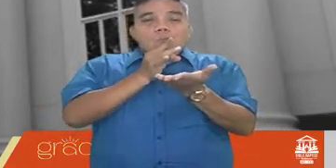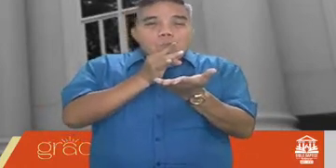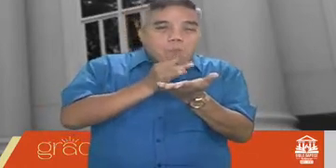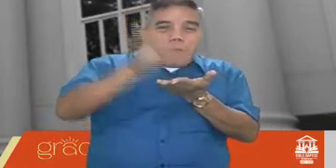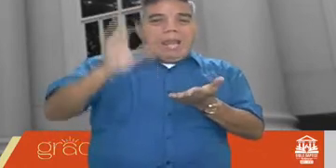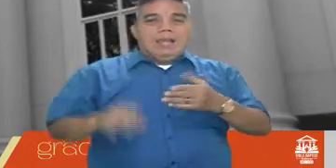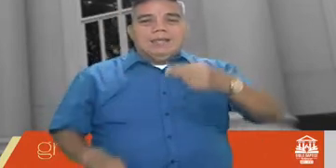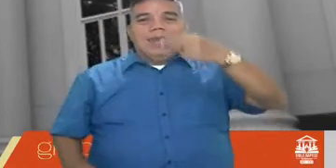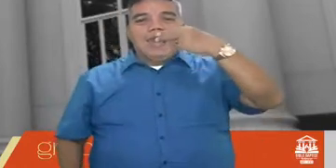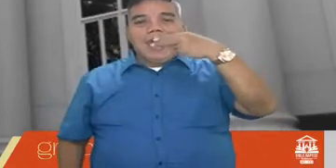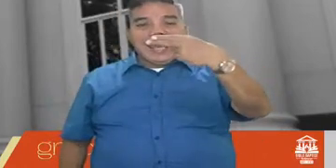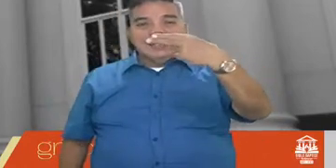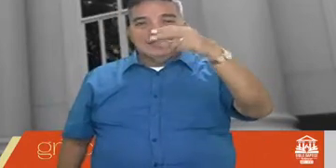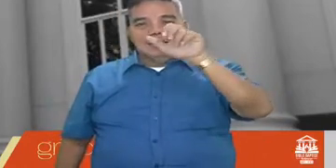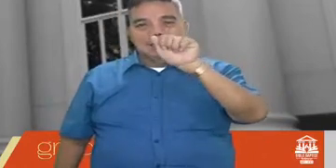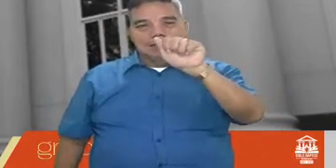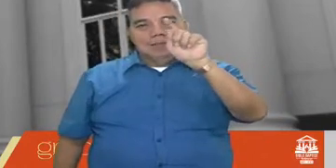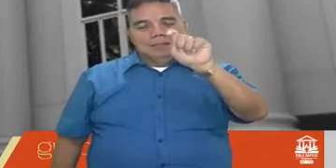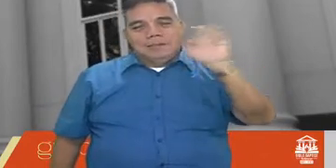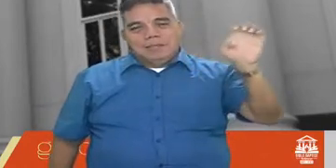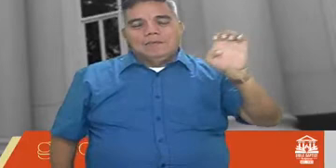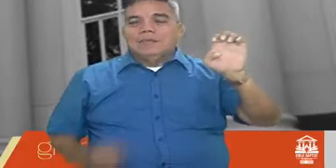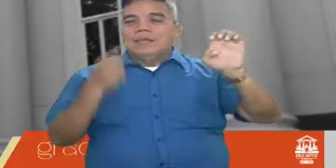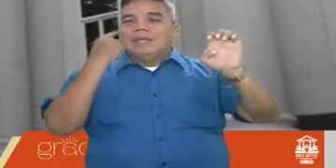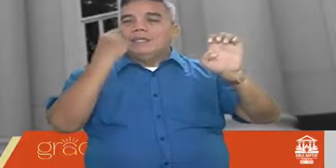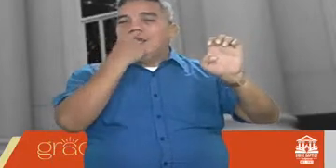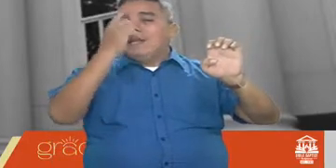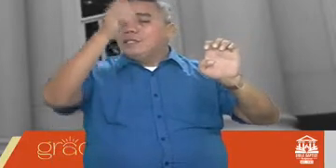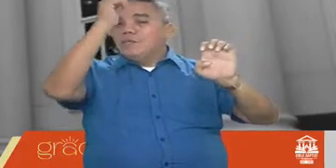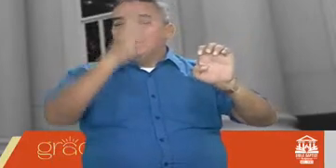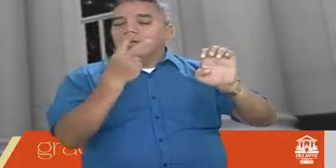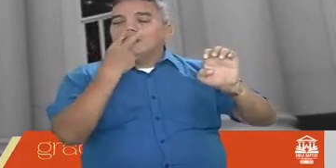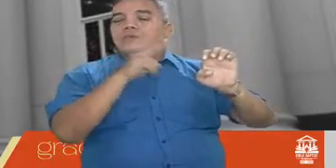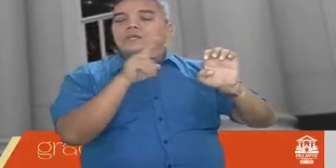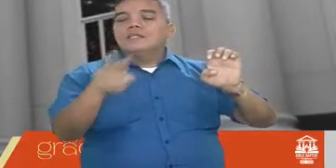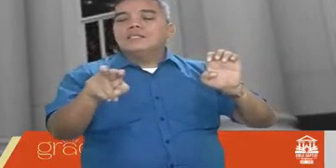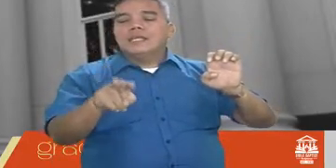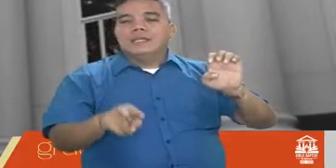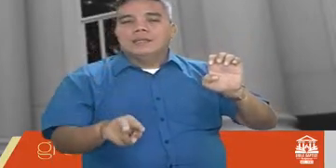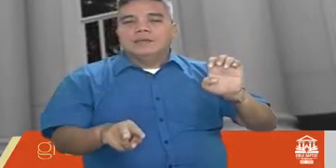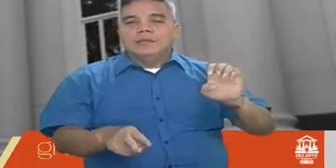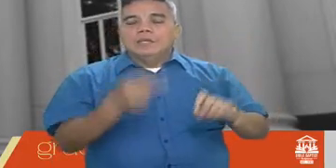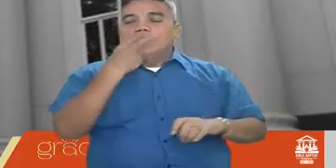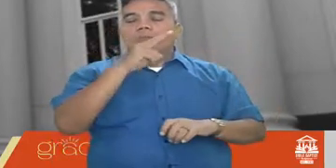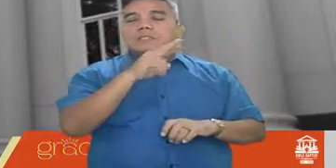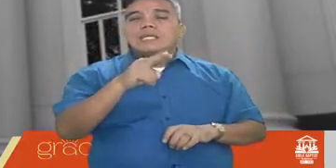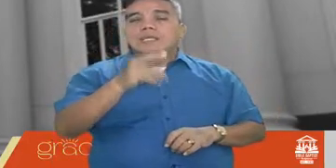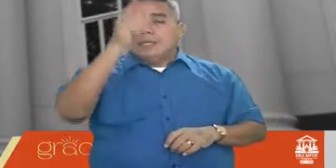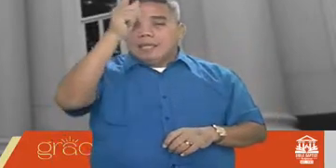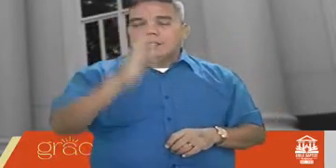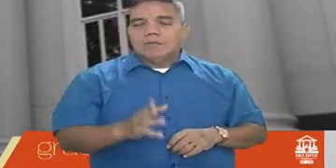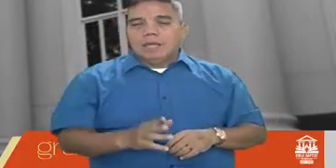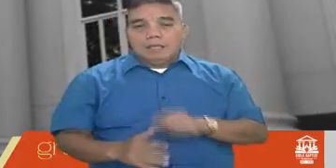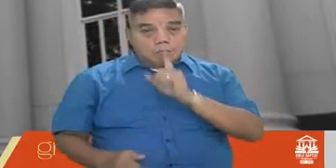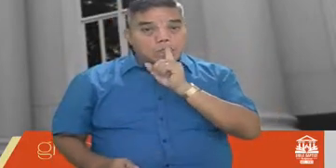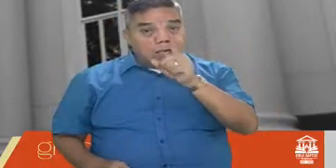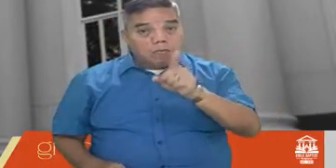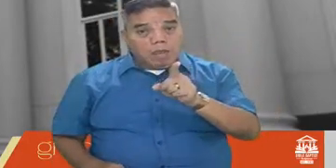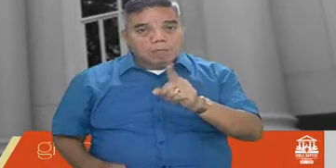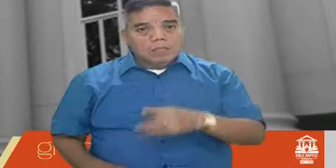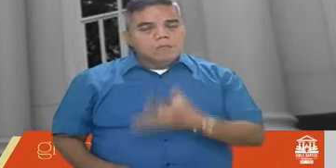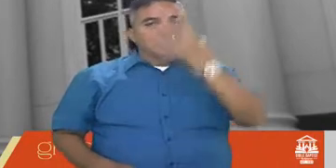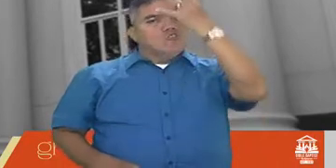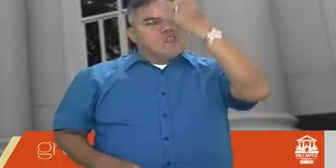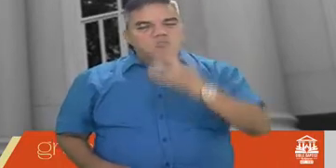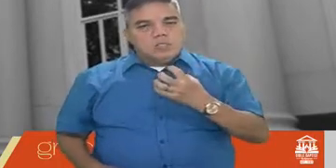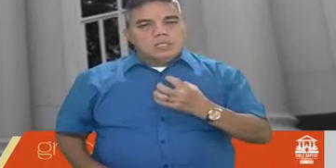is an abominable sin in the eyes of God. That is sin in the eyes of God. In fact,